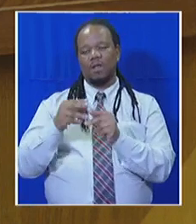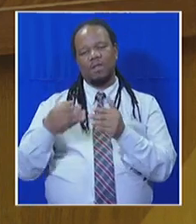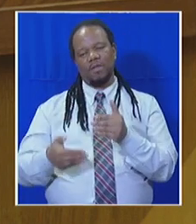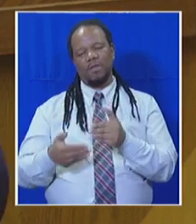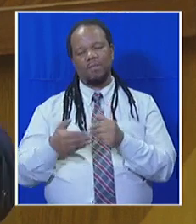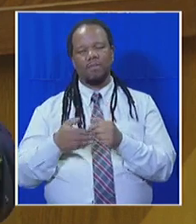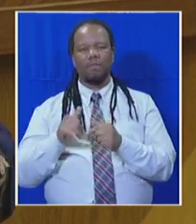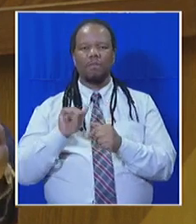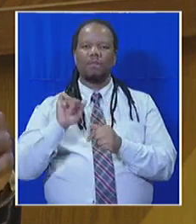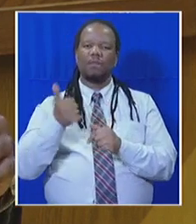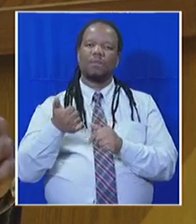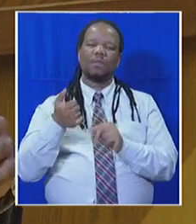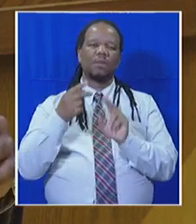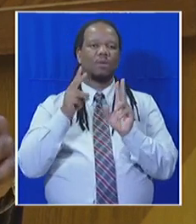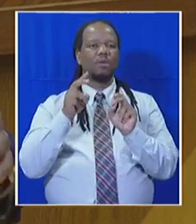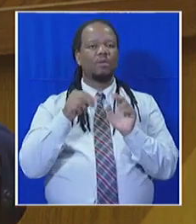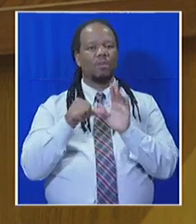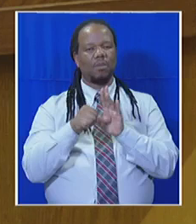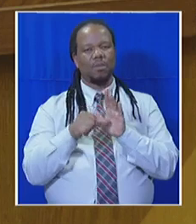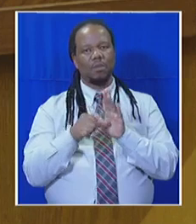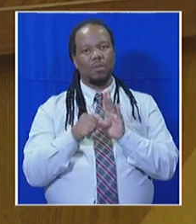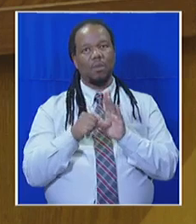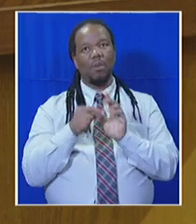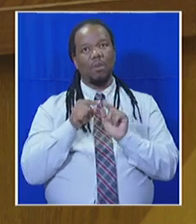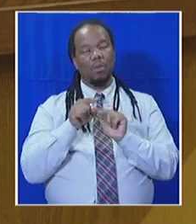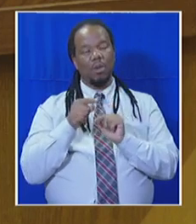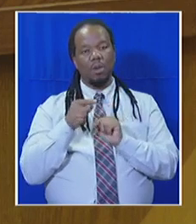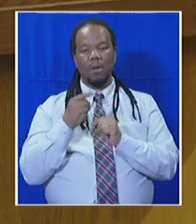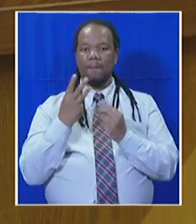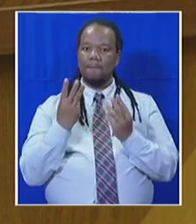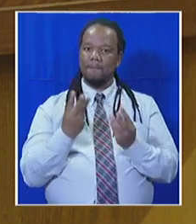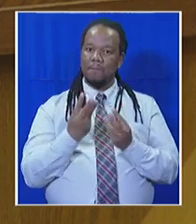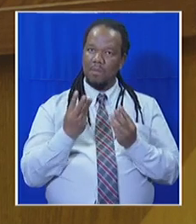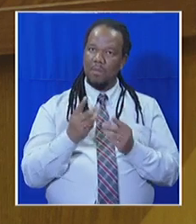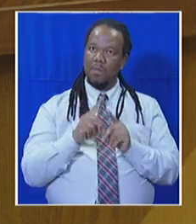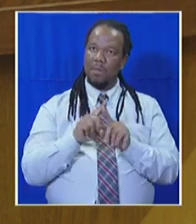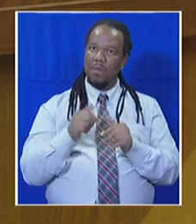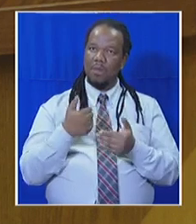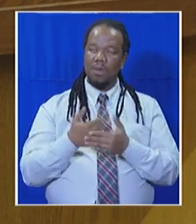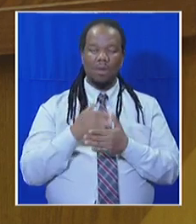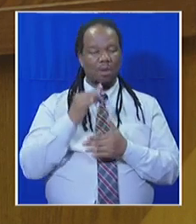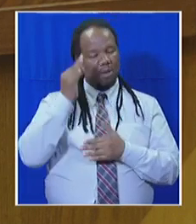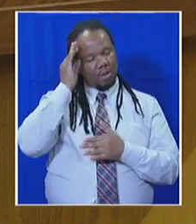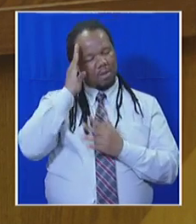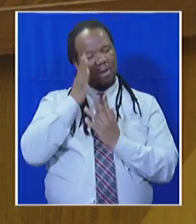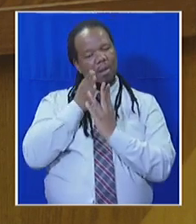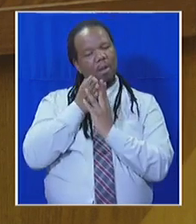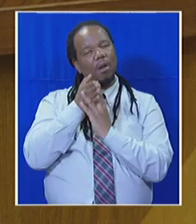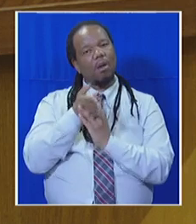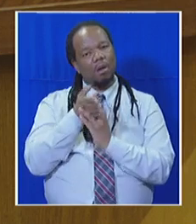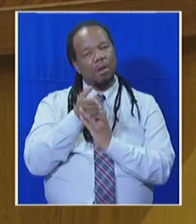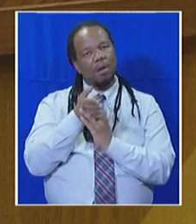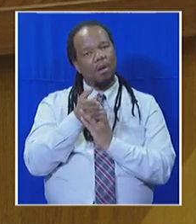very important, I think it's important that as people who first advocated the issue of state interventionist policies to the ruling